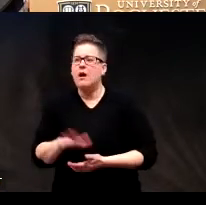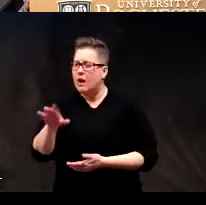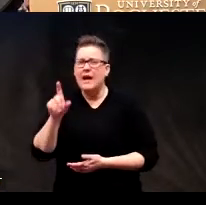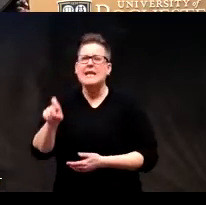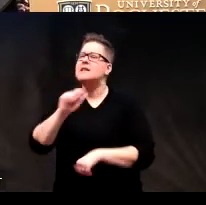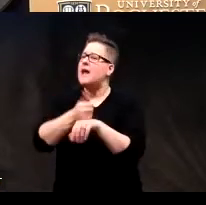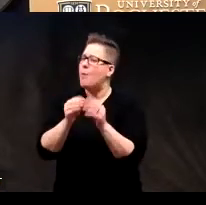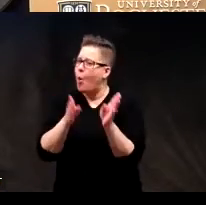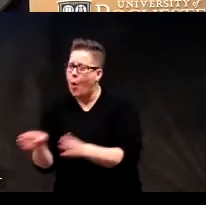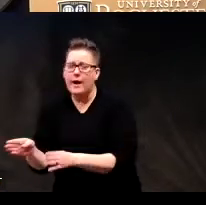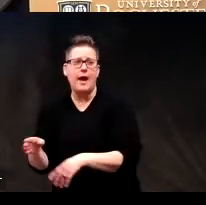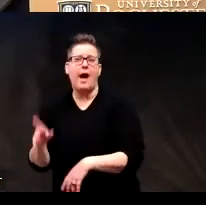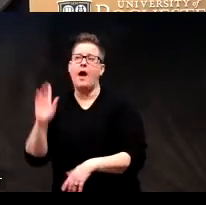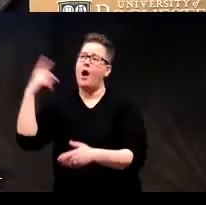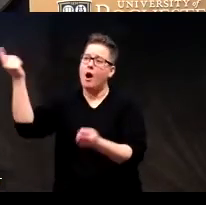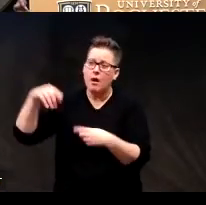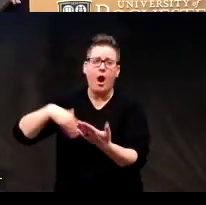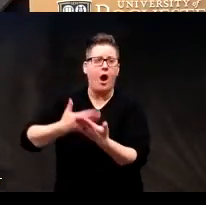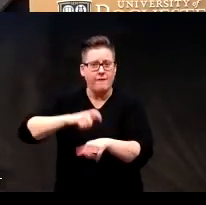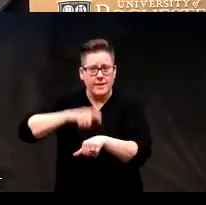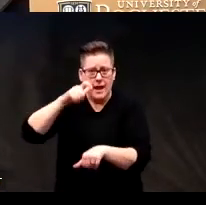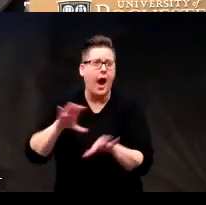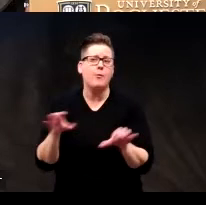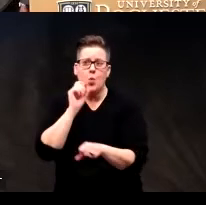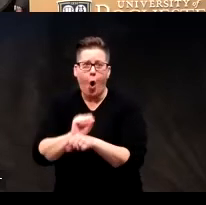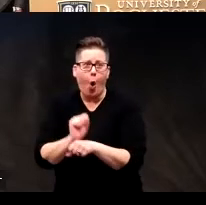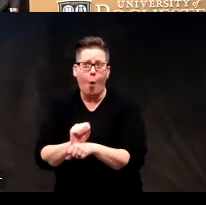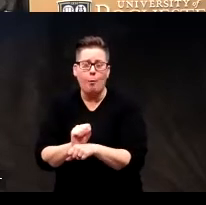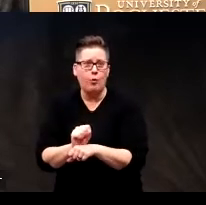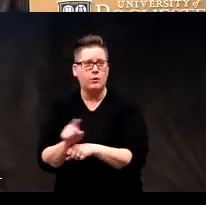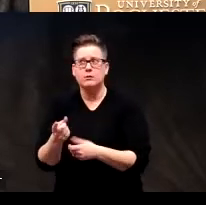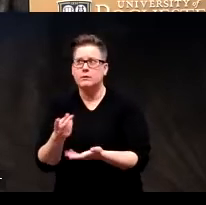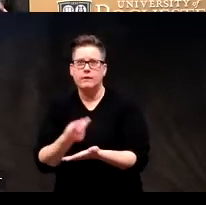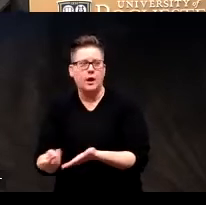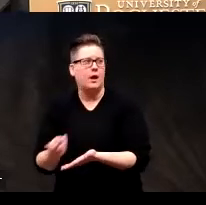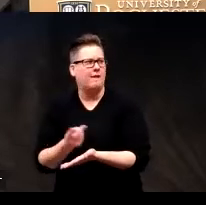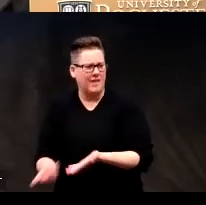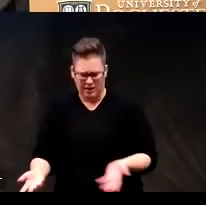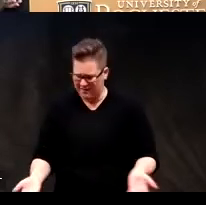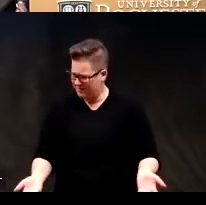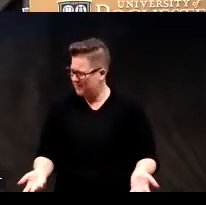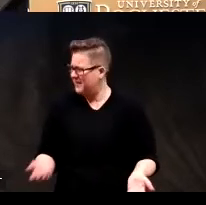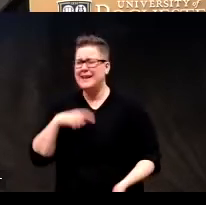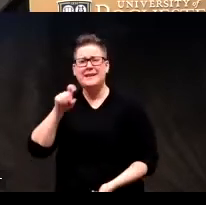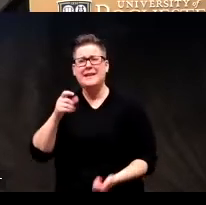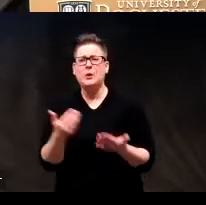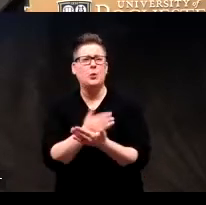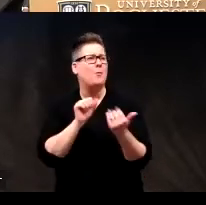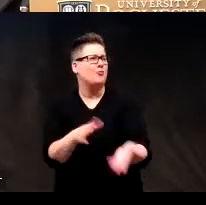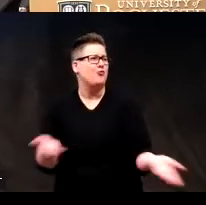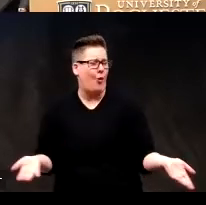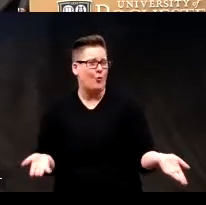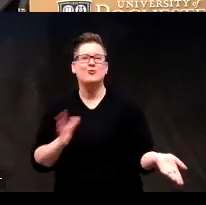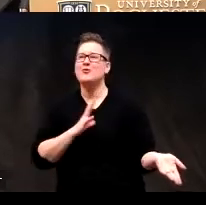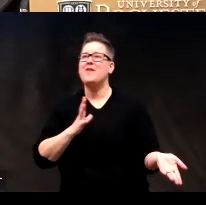organized, to make the session on time, to do the assignments. It just doesn't happen. And I needed to find a different way. And so the focus